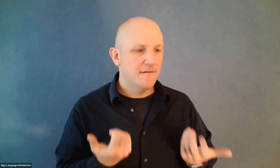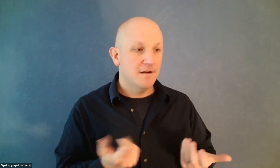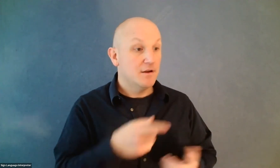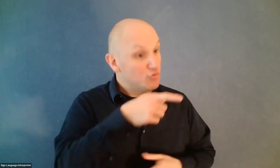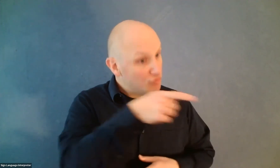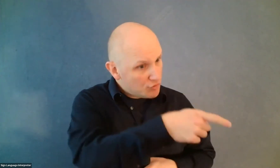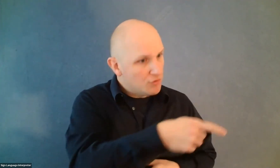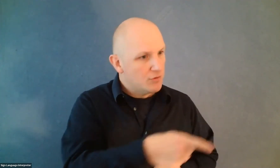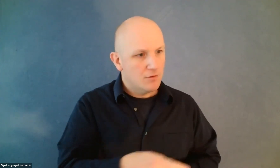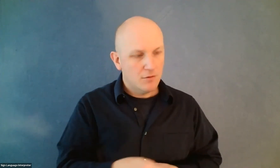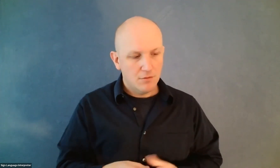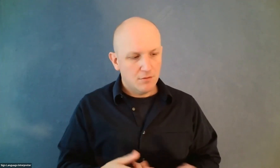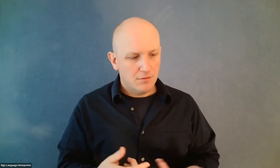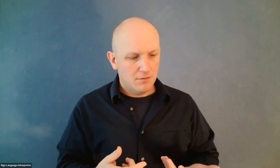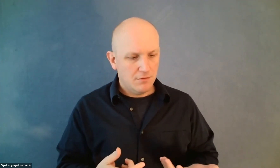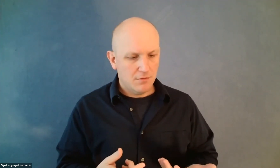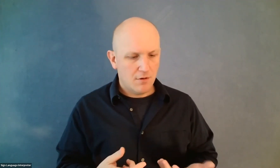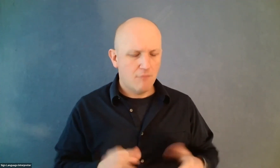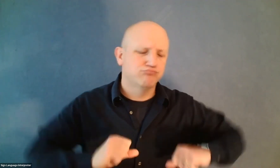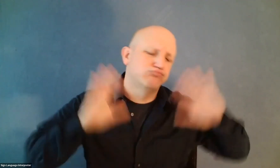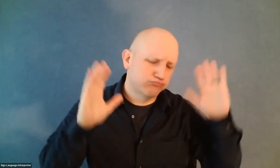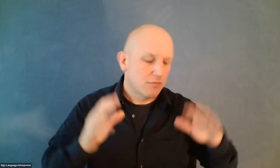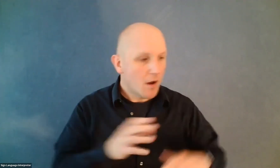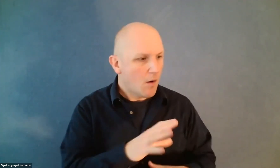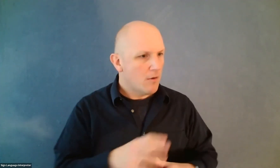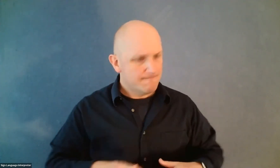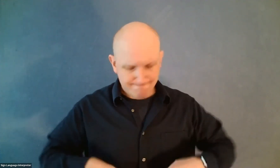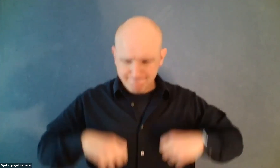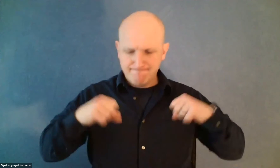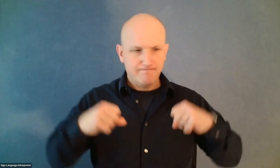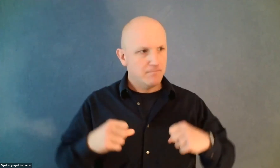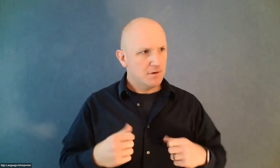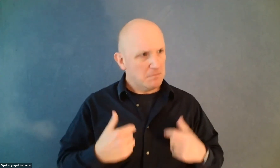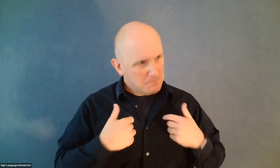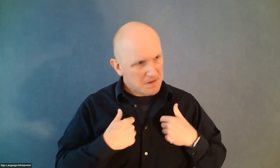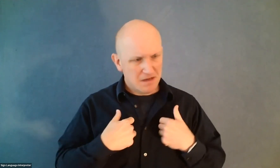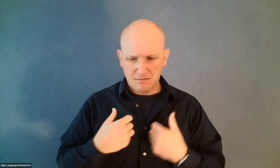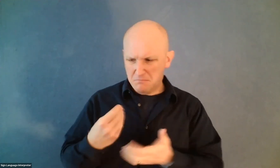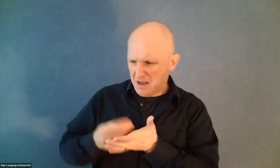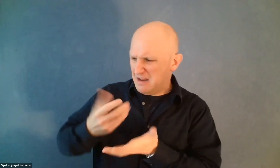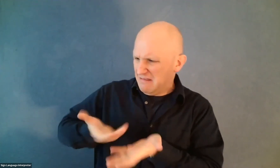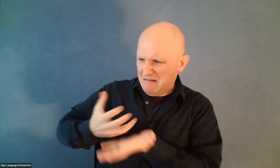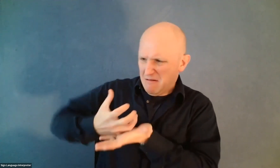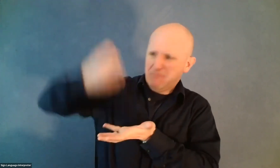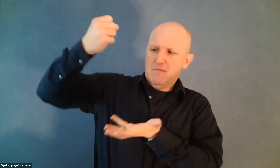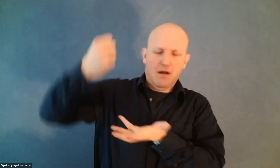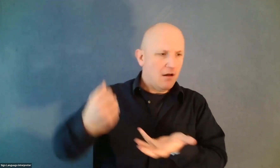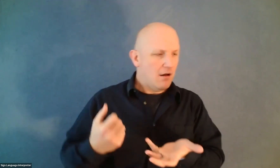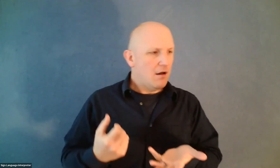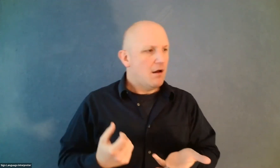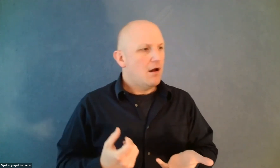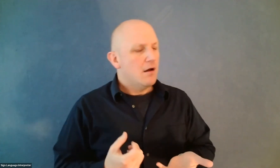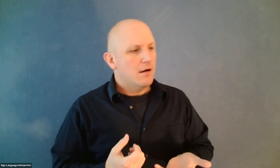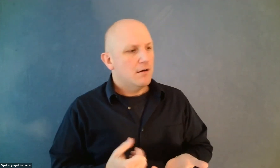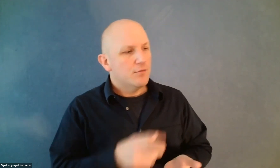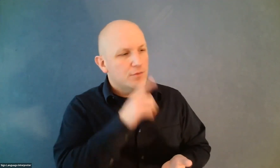it as motivation to want to help other people is so inspiring. And I know Matt and I both have used